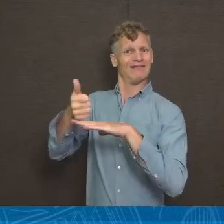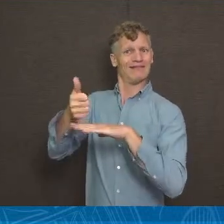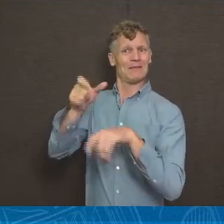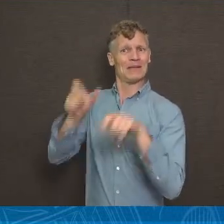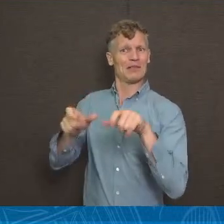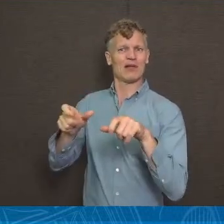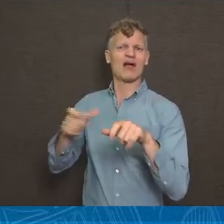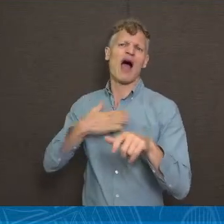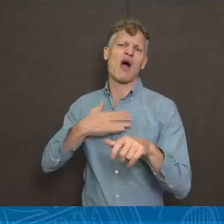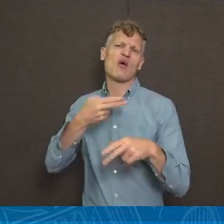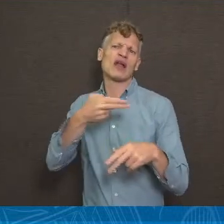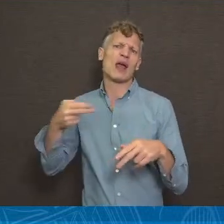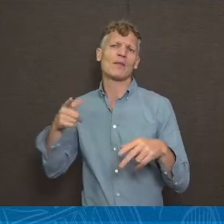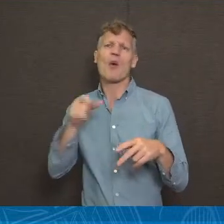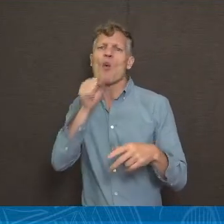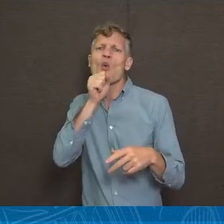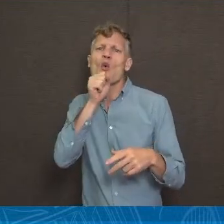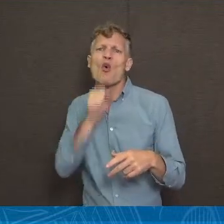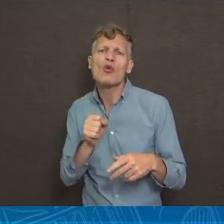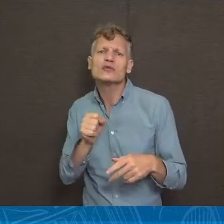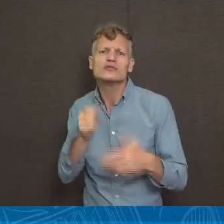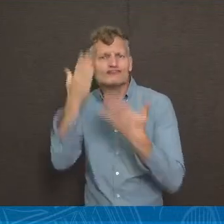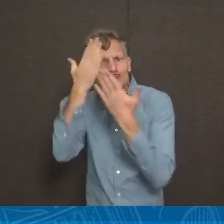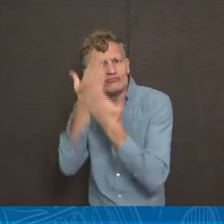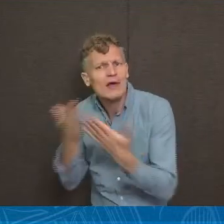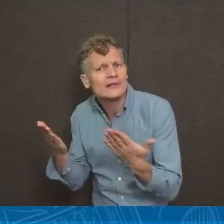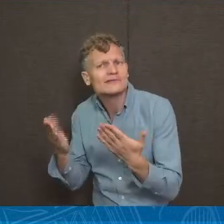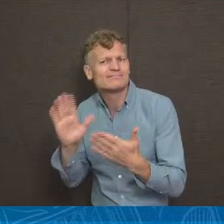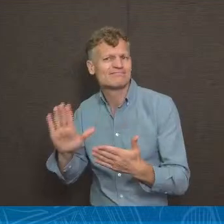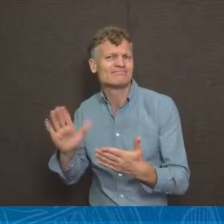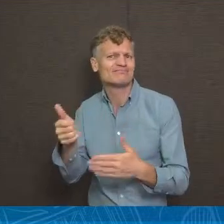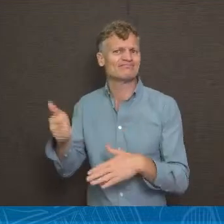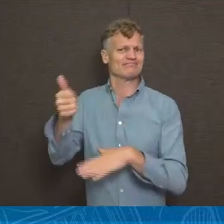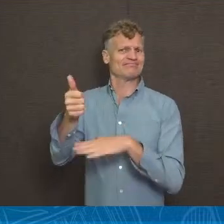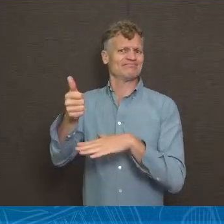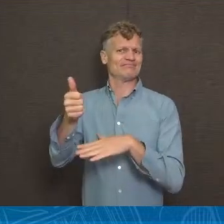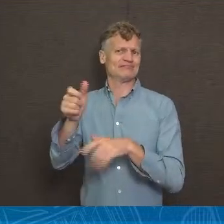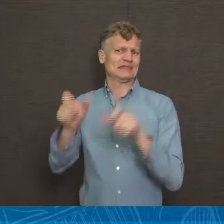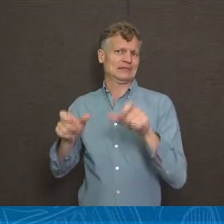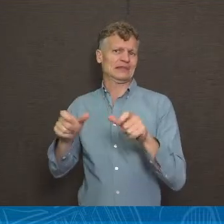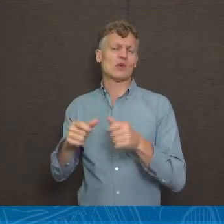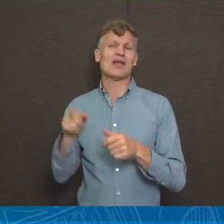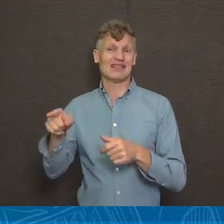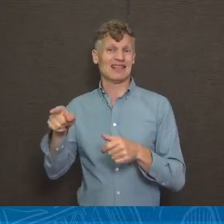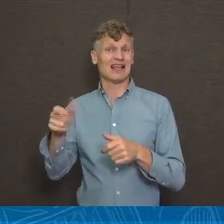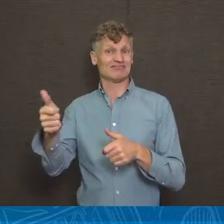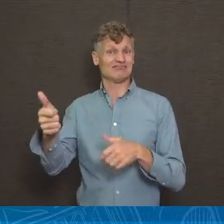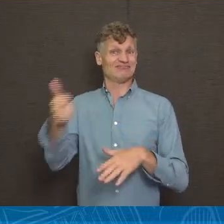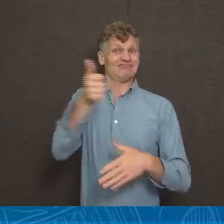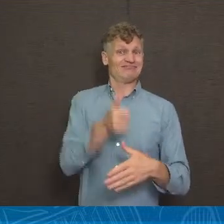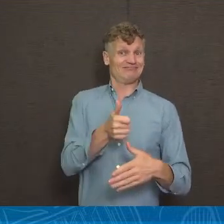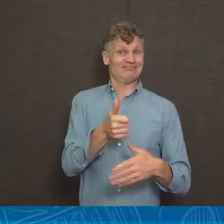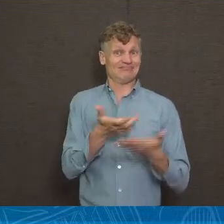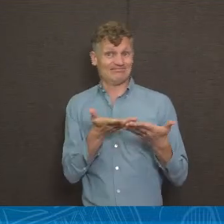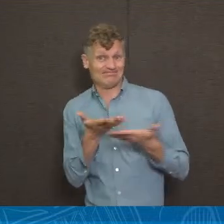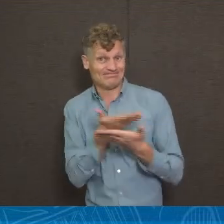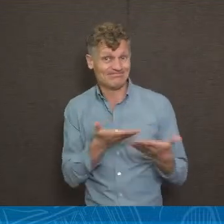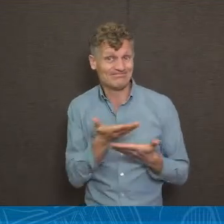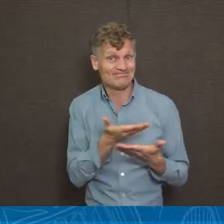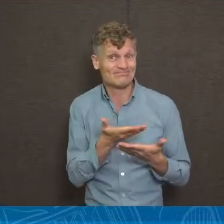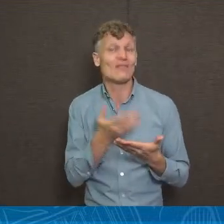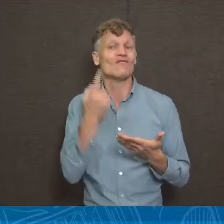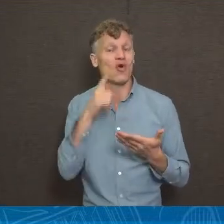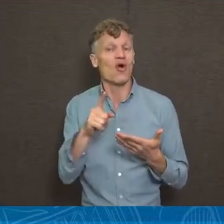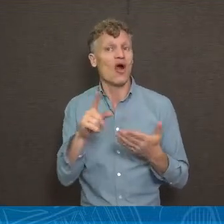vulnerable groups, and they are consulted and put into these plans. So I think the crux is that to